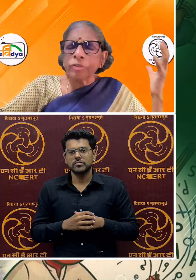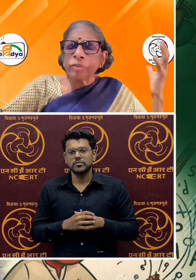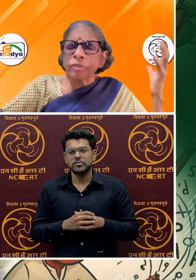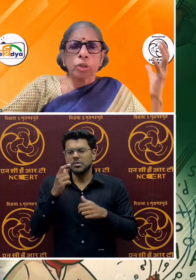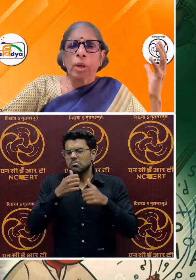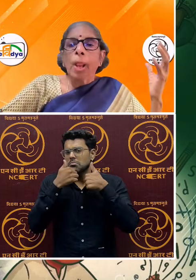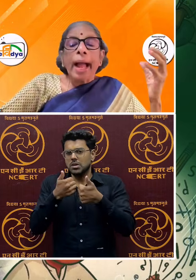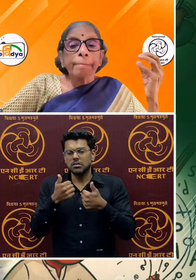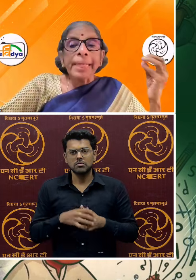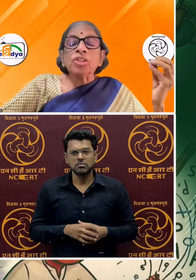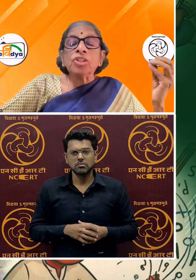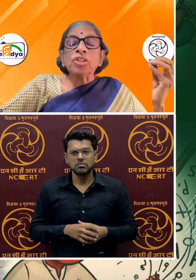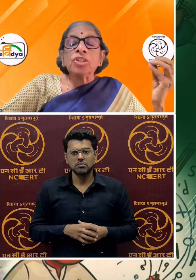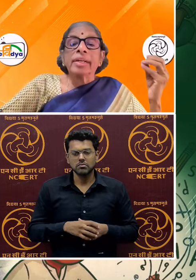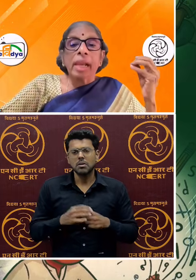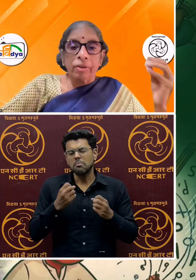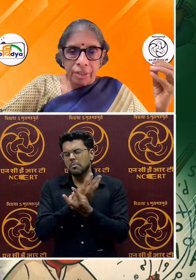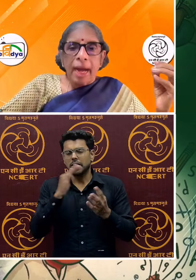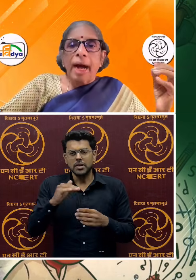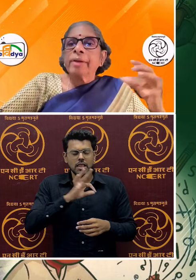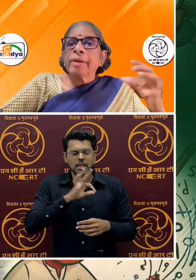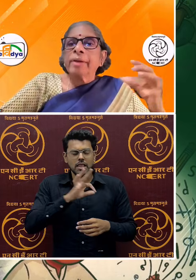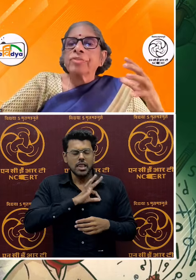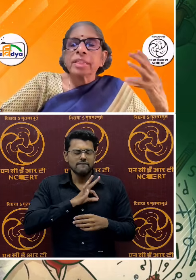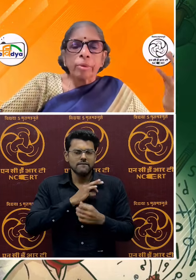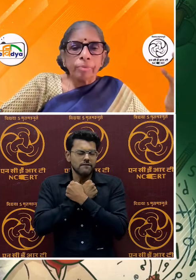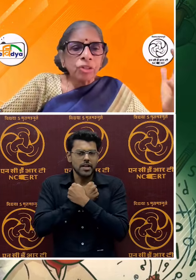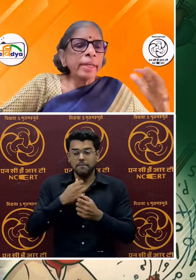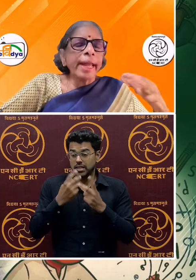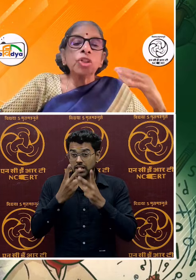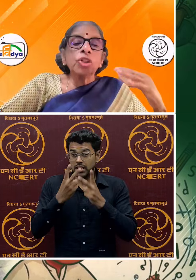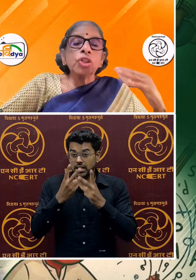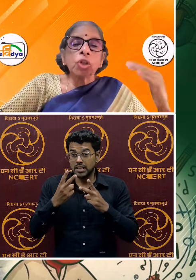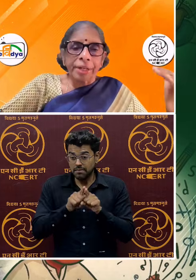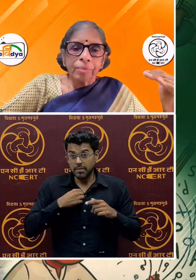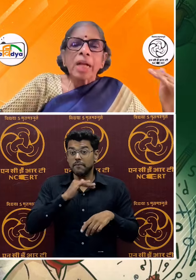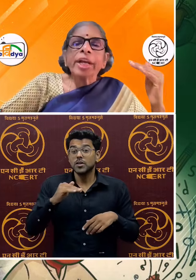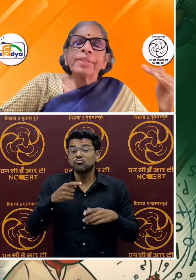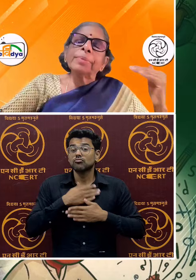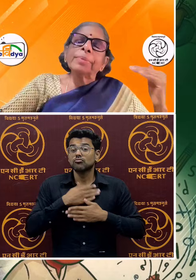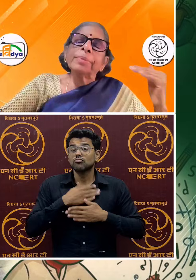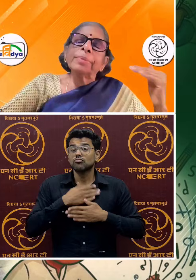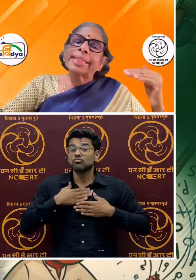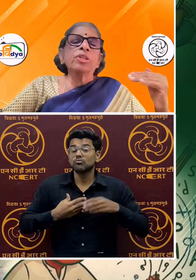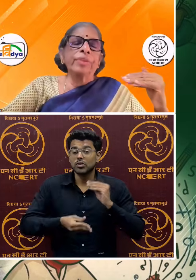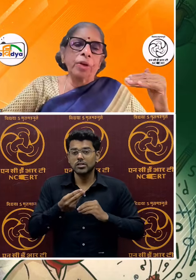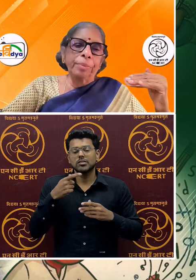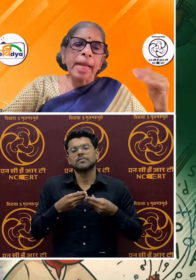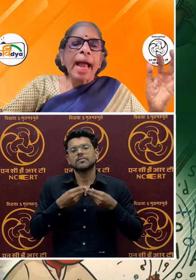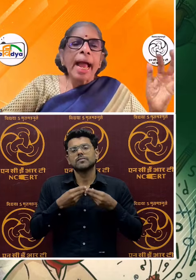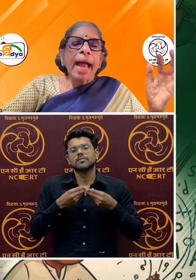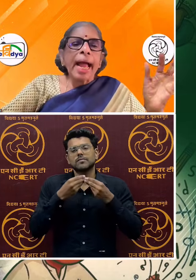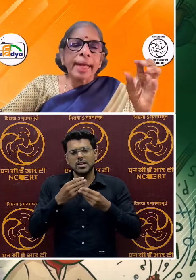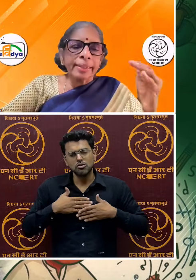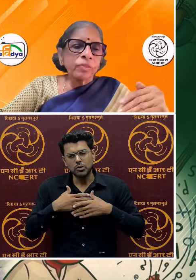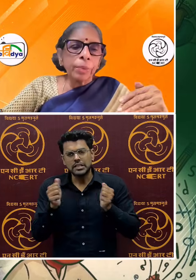a wonderful tool and many children love it. I have seen some of my children enjoy it. So give them the sense of